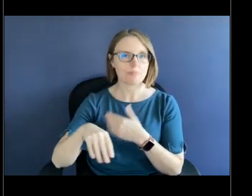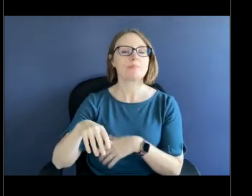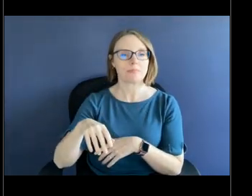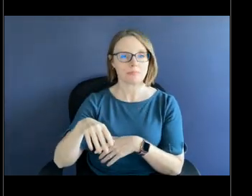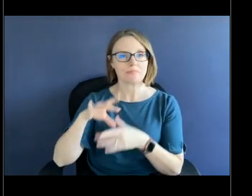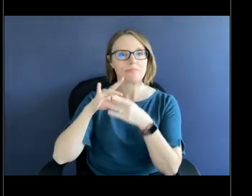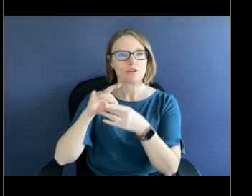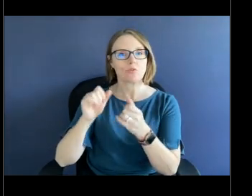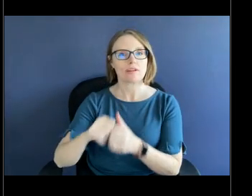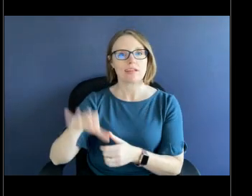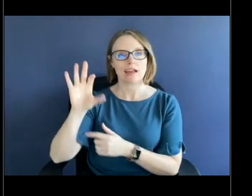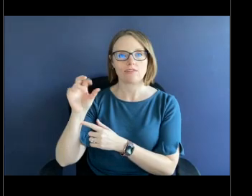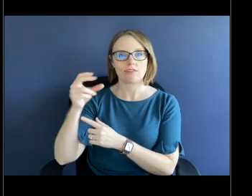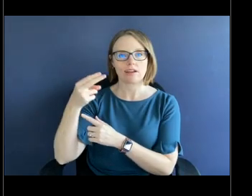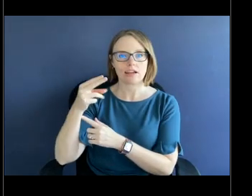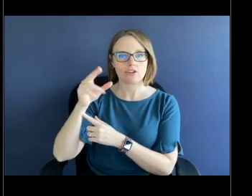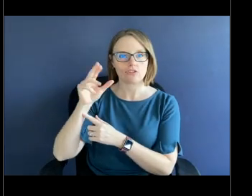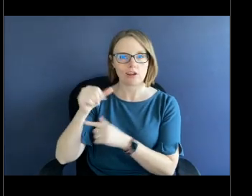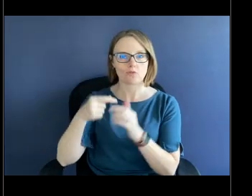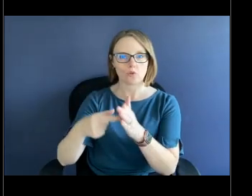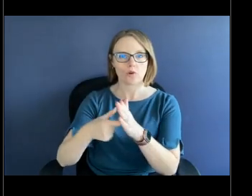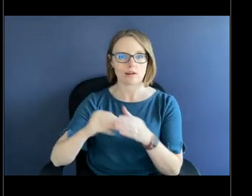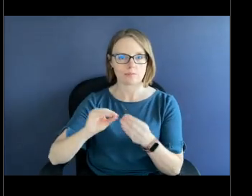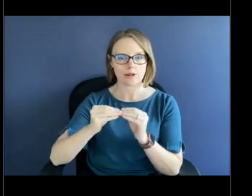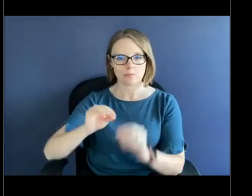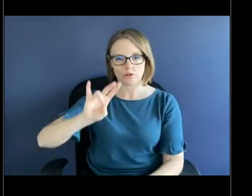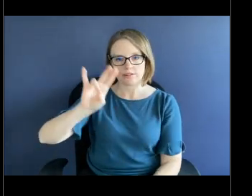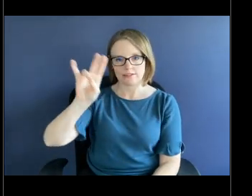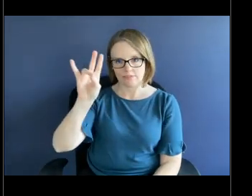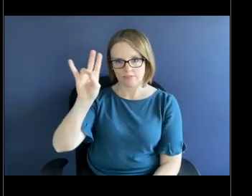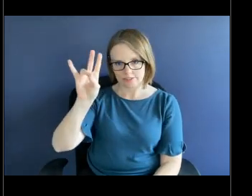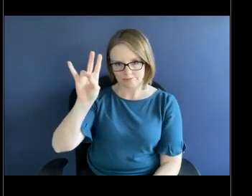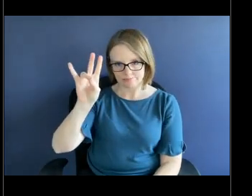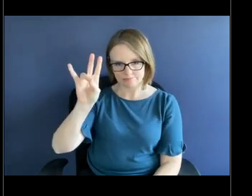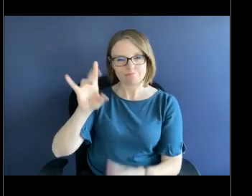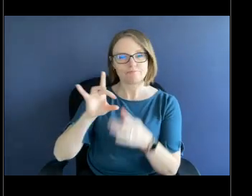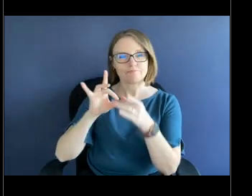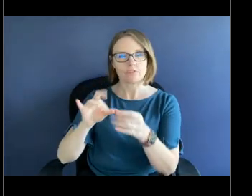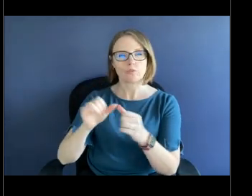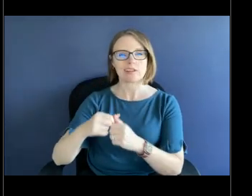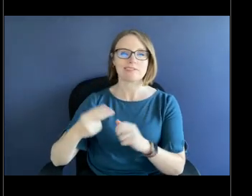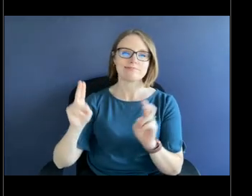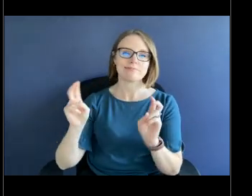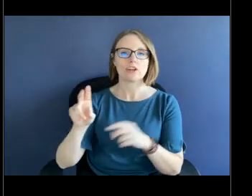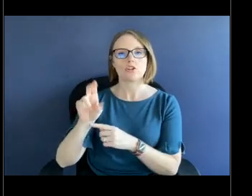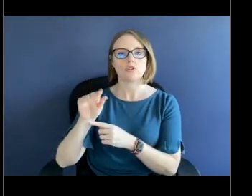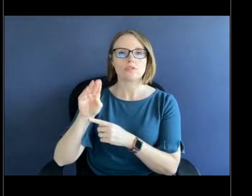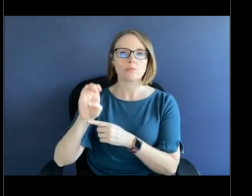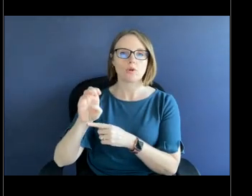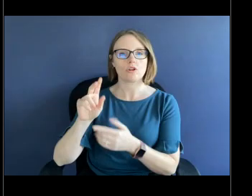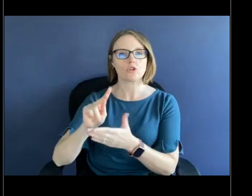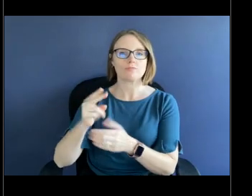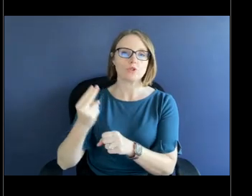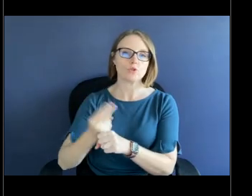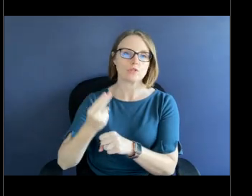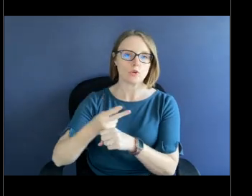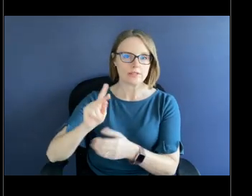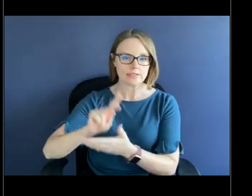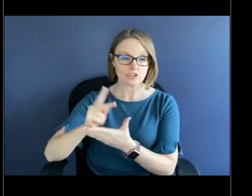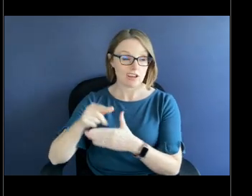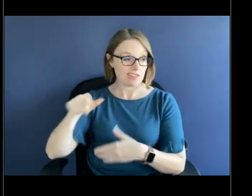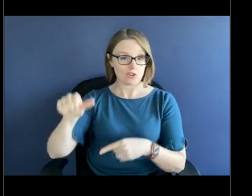on FHA Requirement 7 Usable Kitchens. This training is